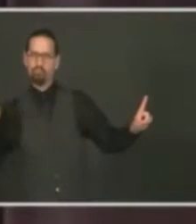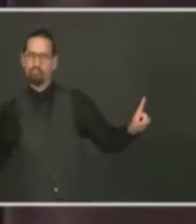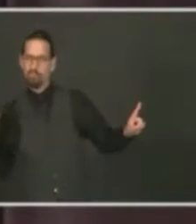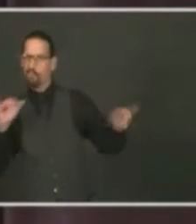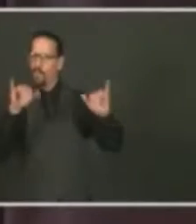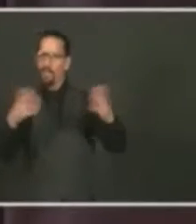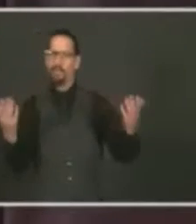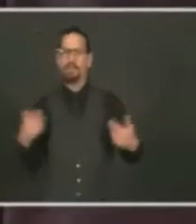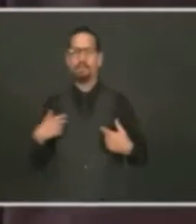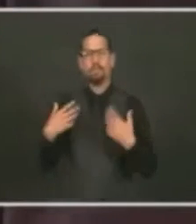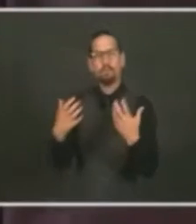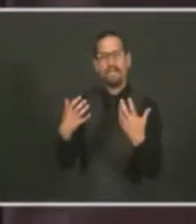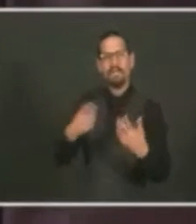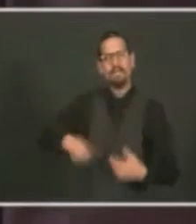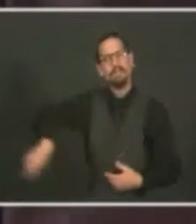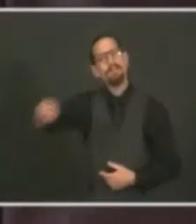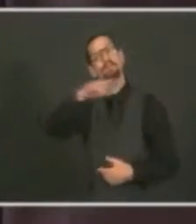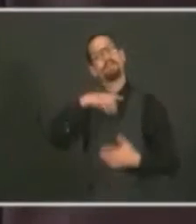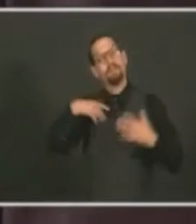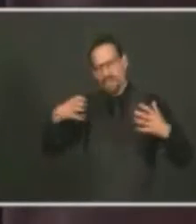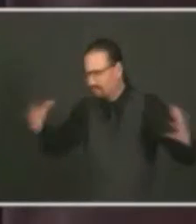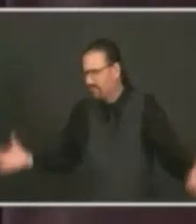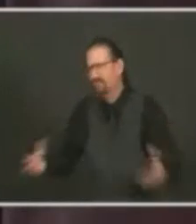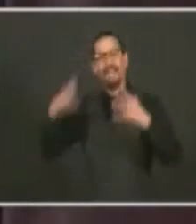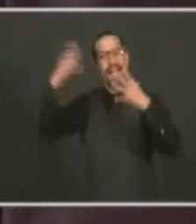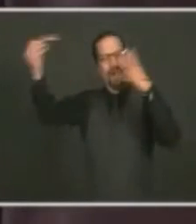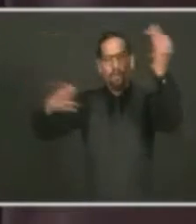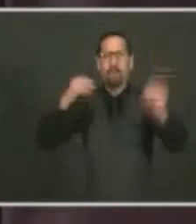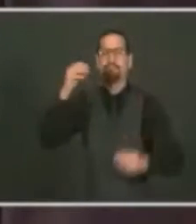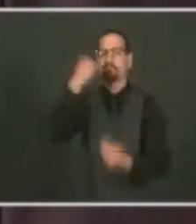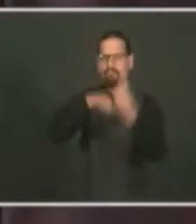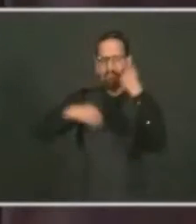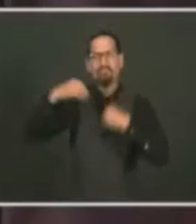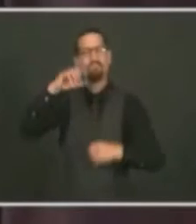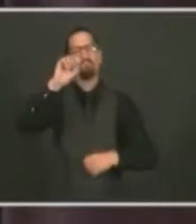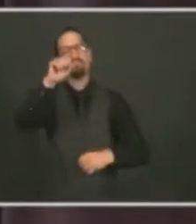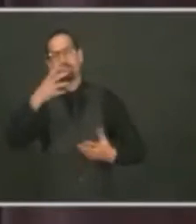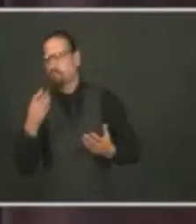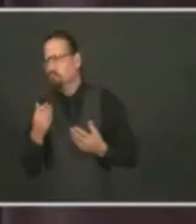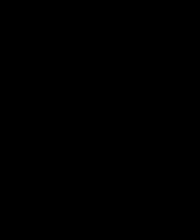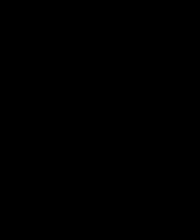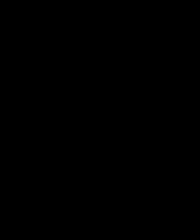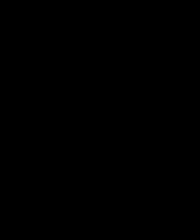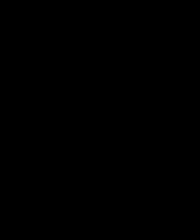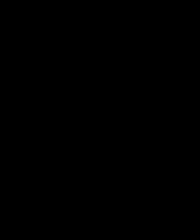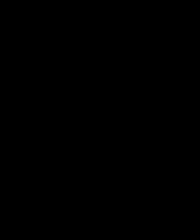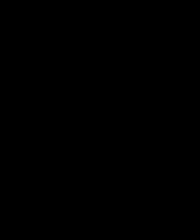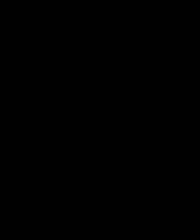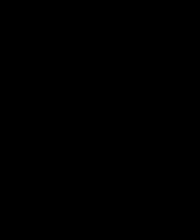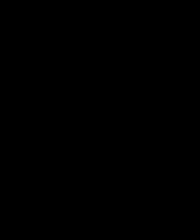but please try not to bunch up while you're in a bar or waiting in.